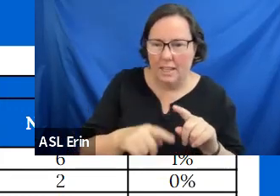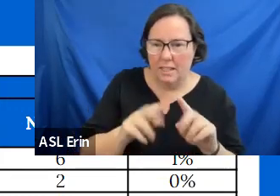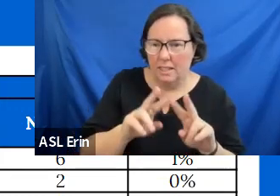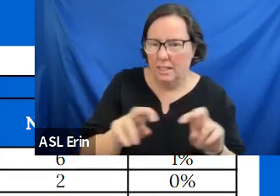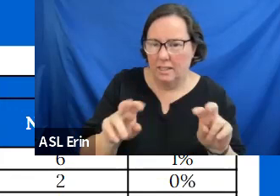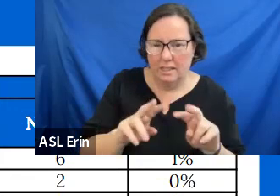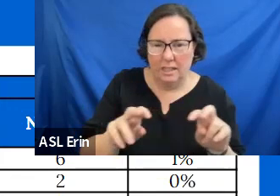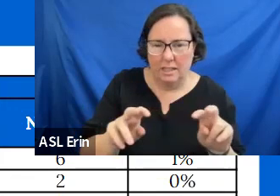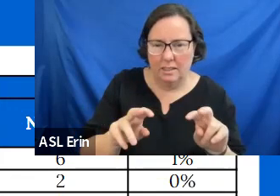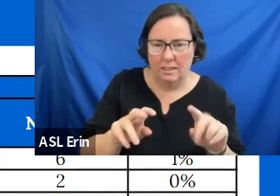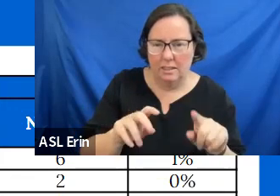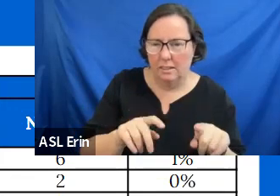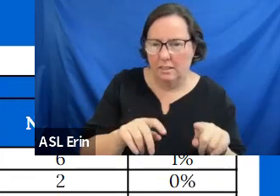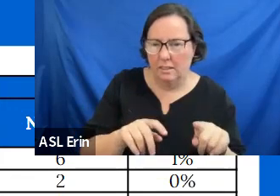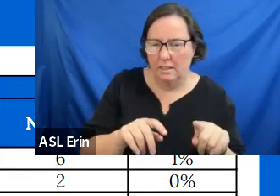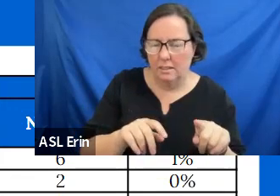assess